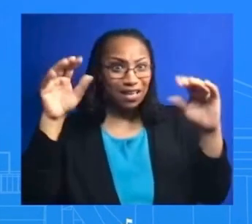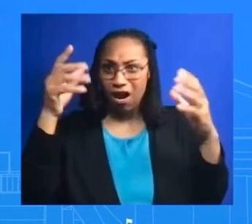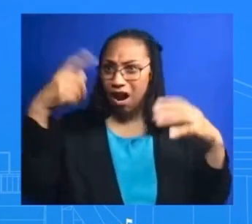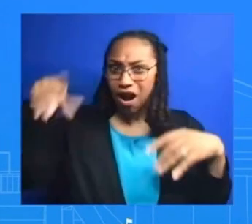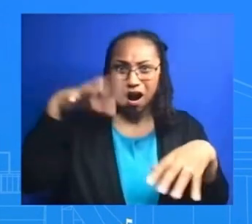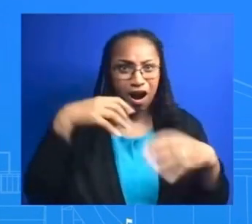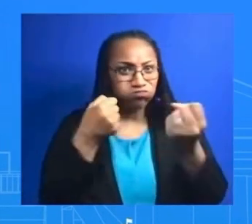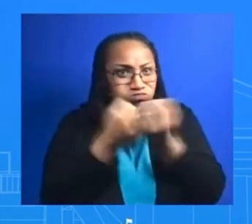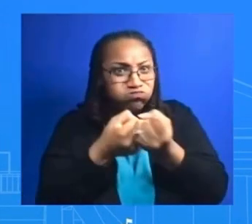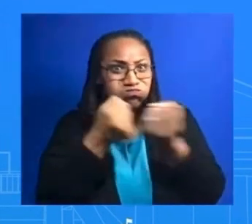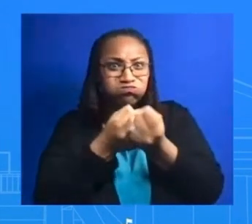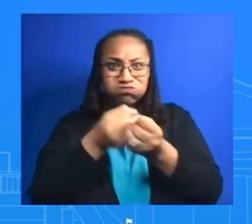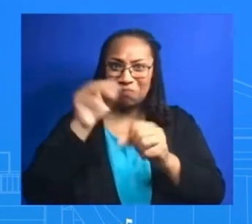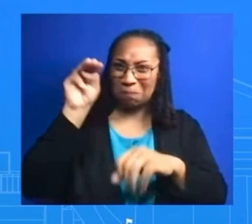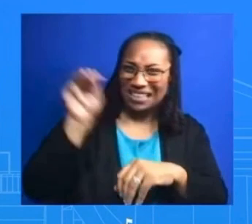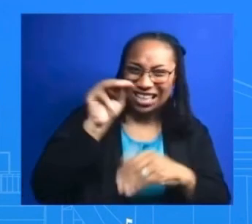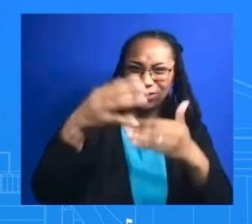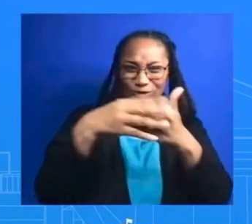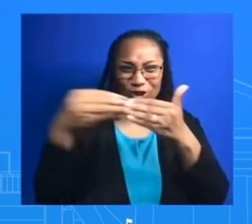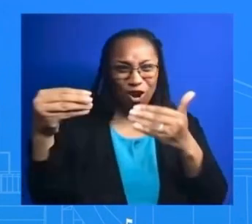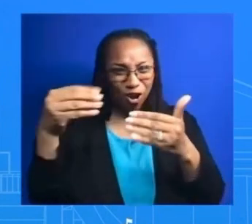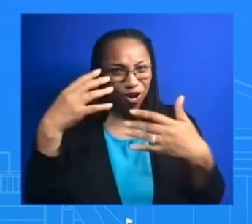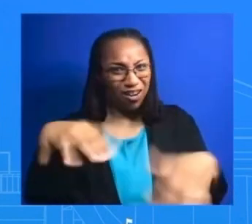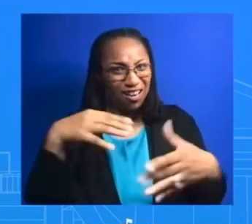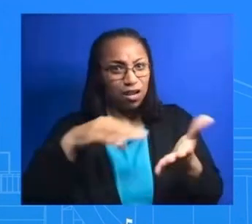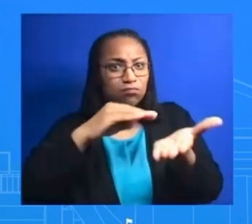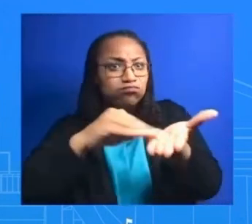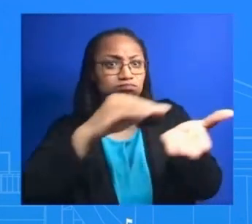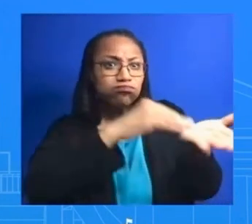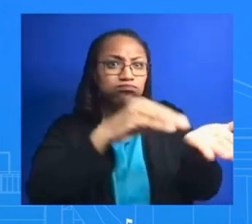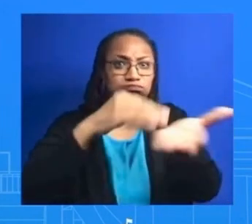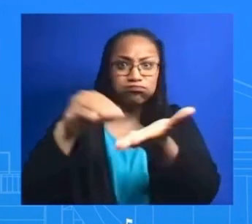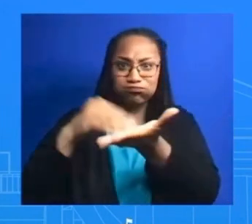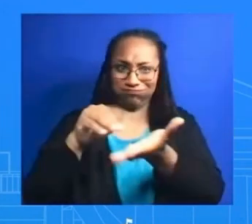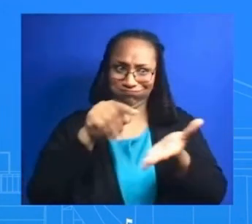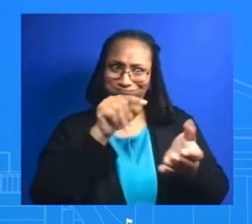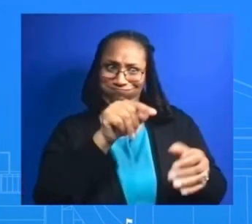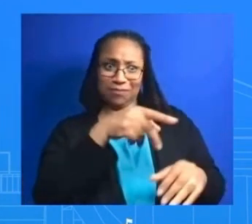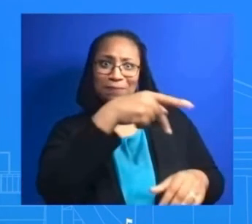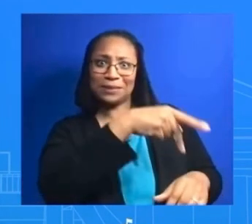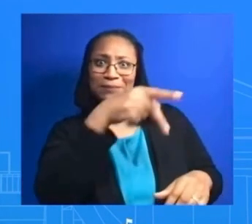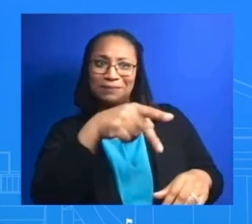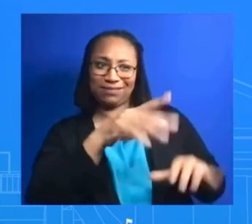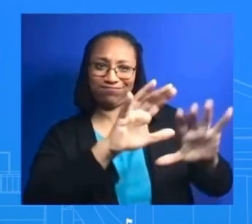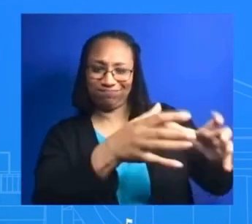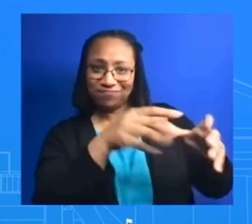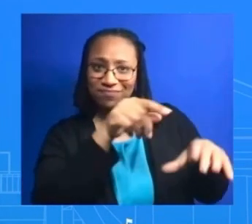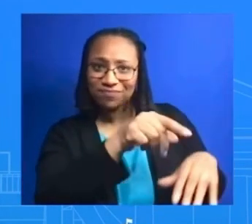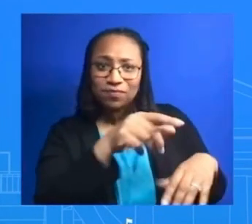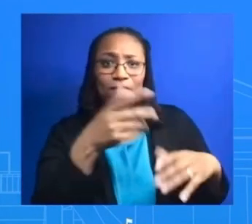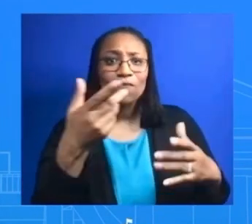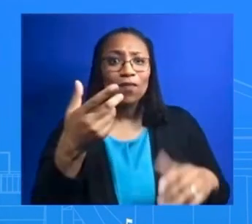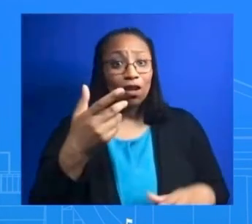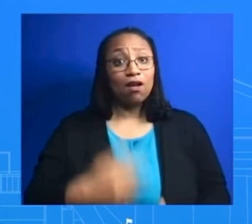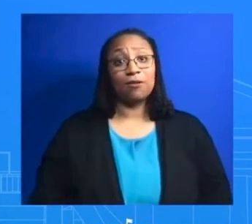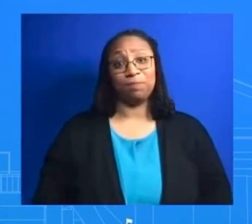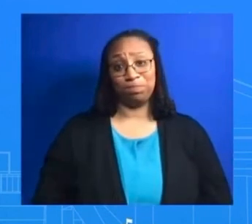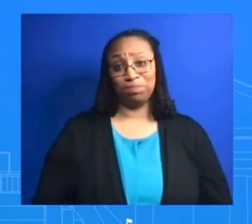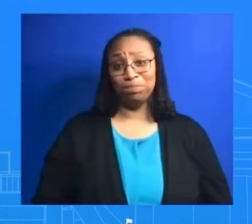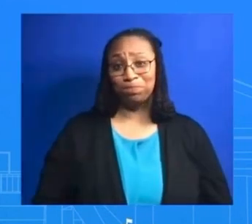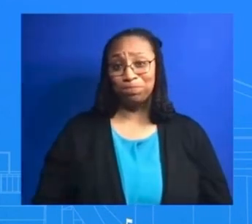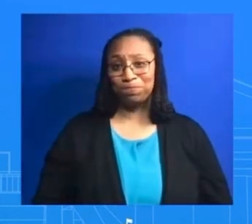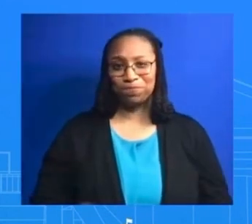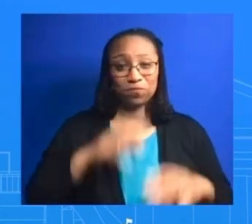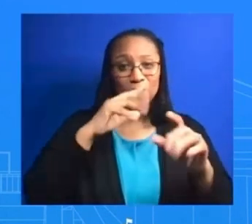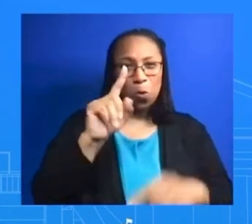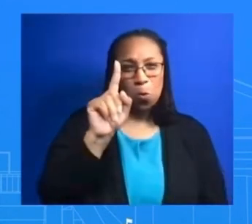pandemic loans. Like Senator Mark Wayne Mullen from Oklahoma had more than $1.4 million in pandemic loans